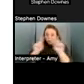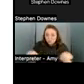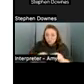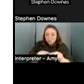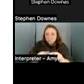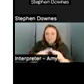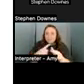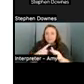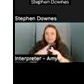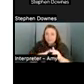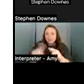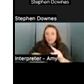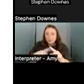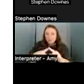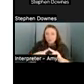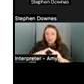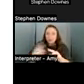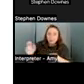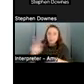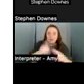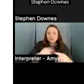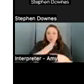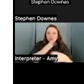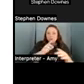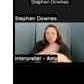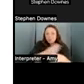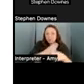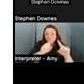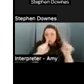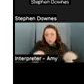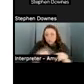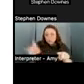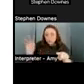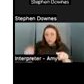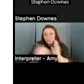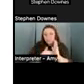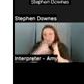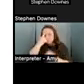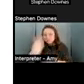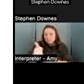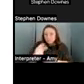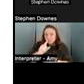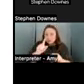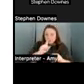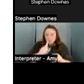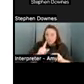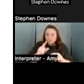sharing screen then we can go back to this but that's up to you we can give that a quick test now if you want